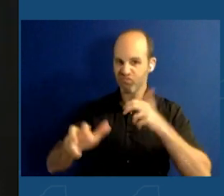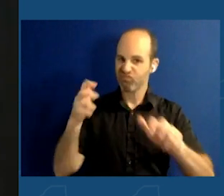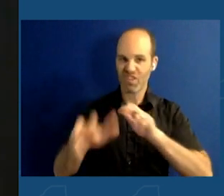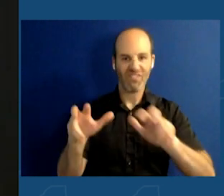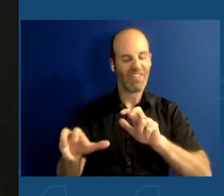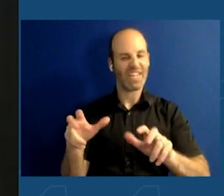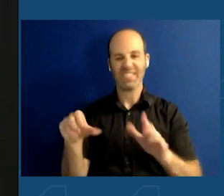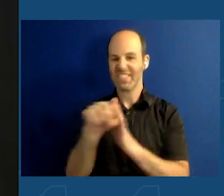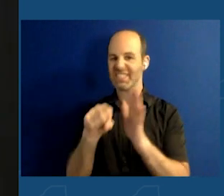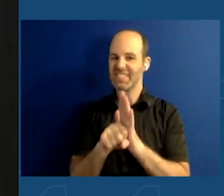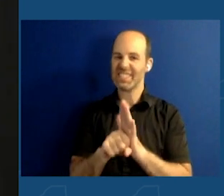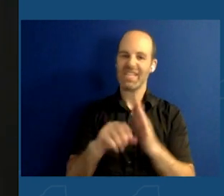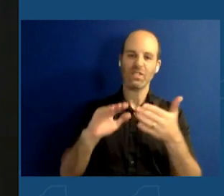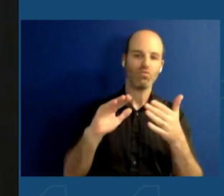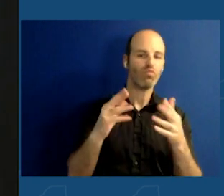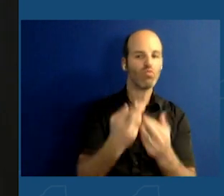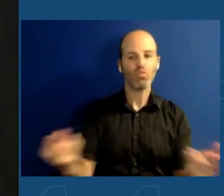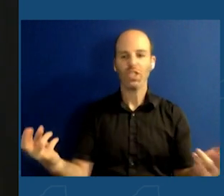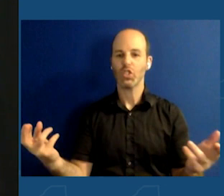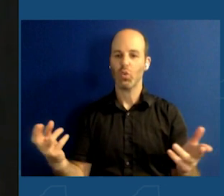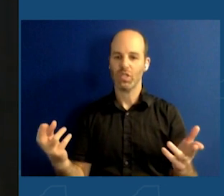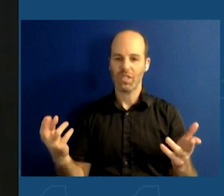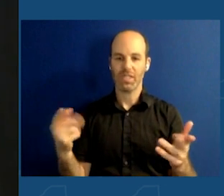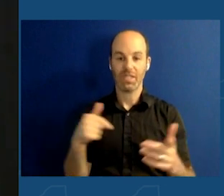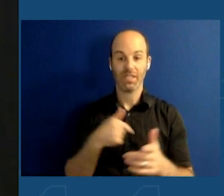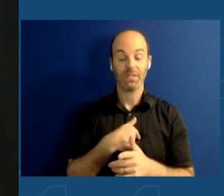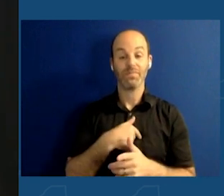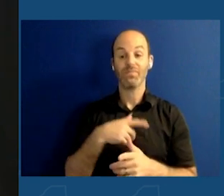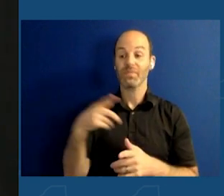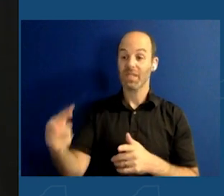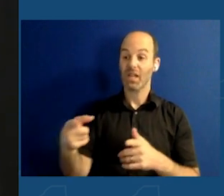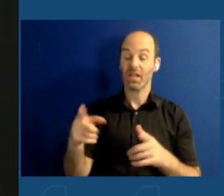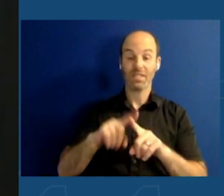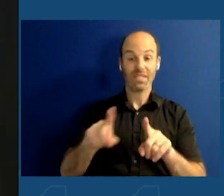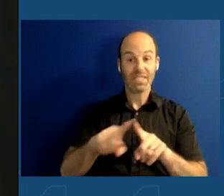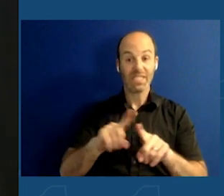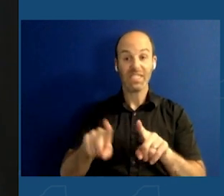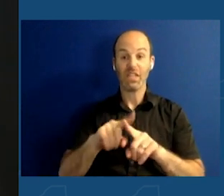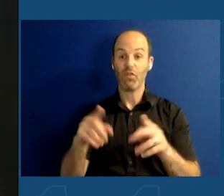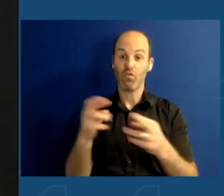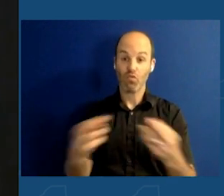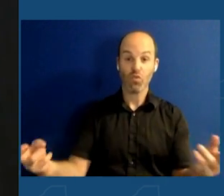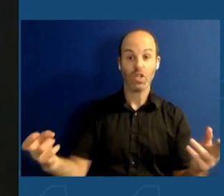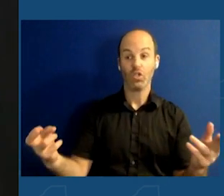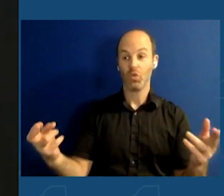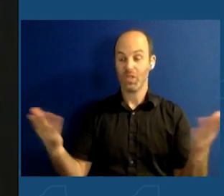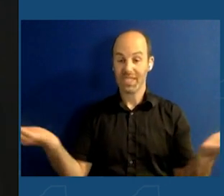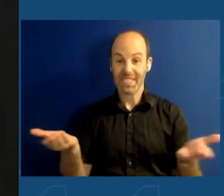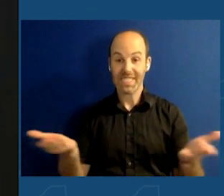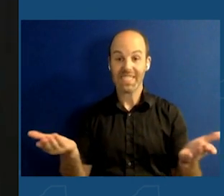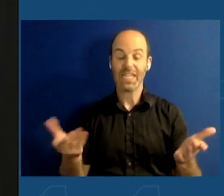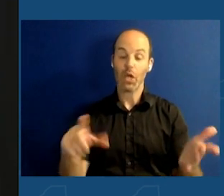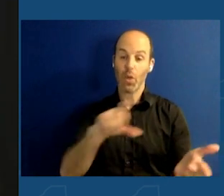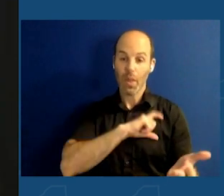NYPD resources, right here at New York HIDA, Crime Gun Intelligence Center, the state police,